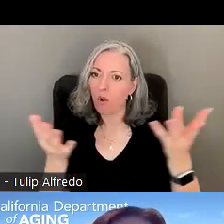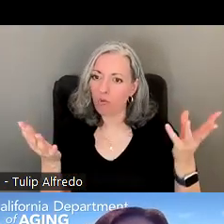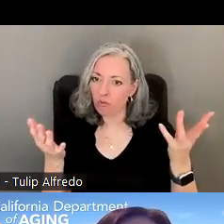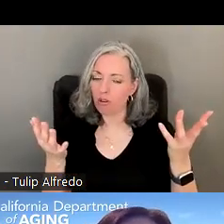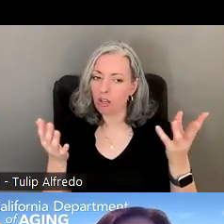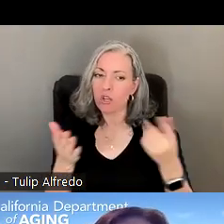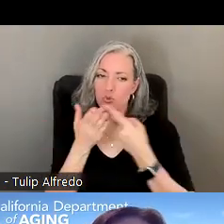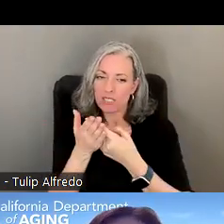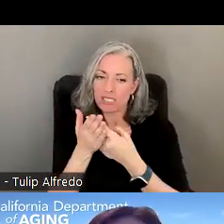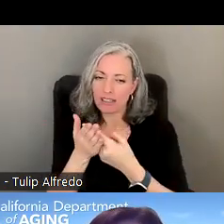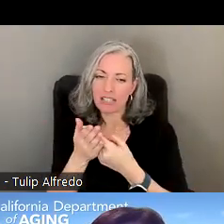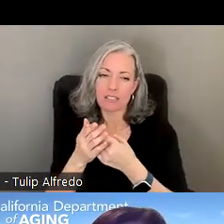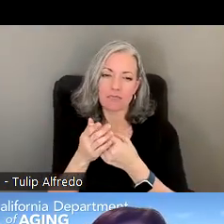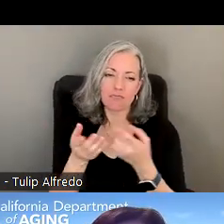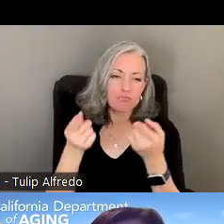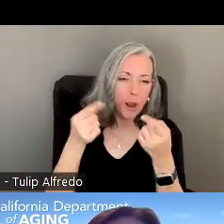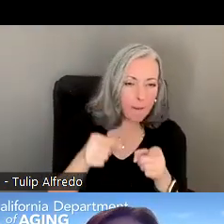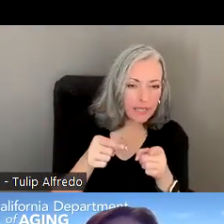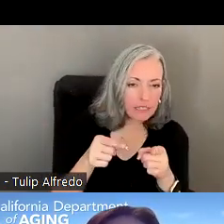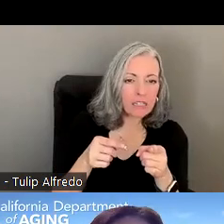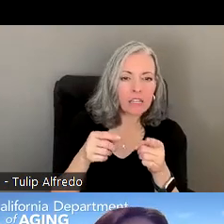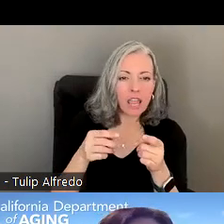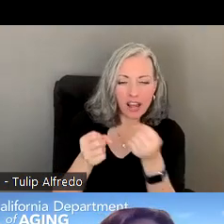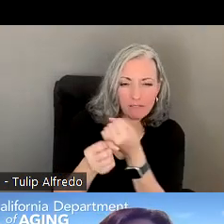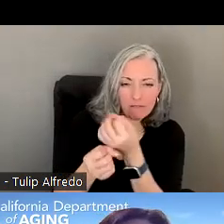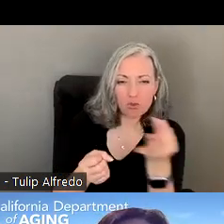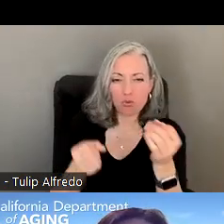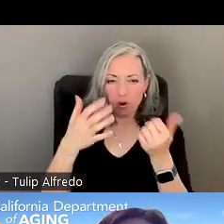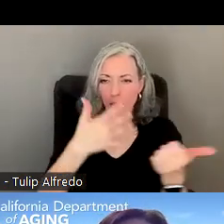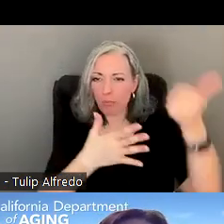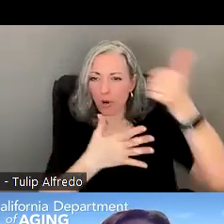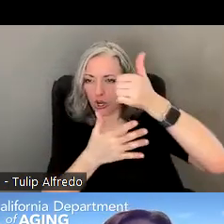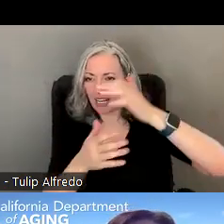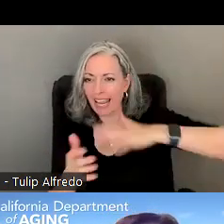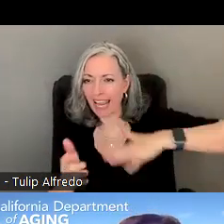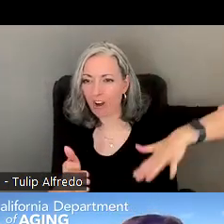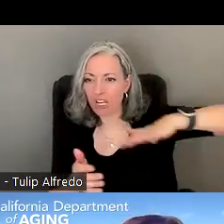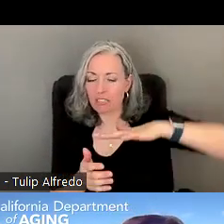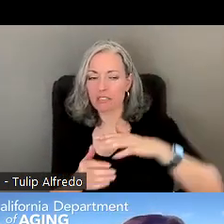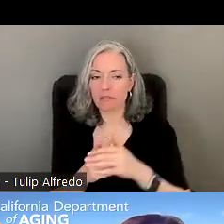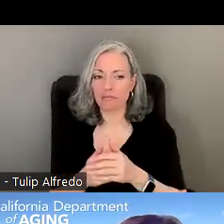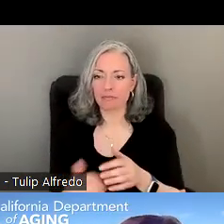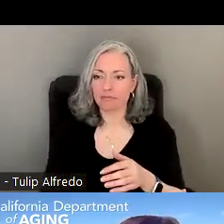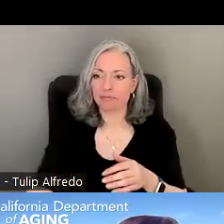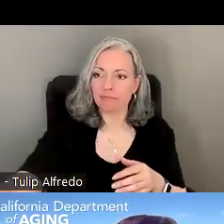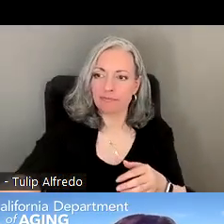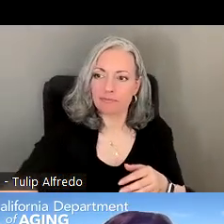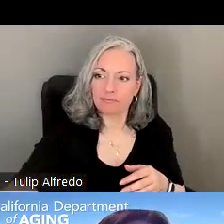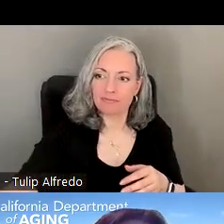go over your results and a few of the priority areas. So if we could go to the next slide, please, that would be very helpful.